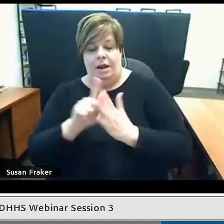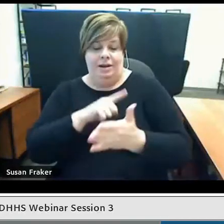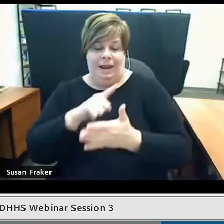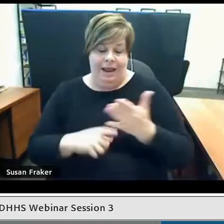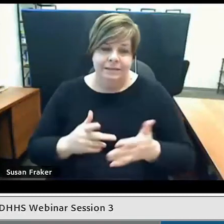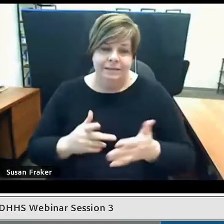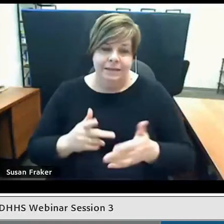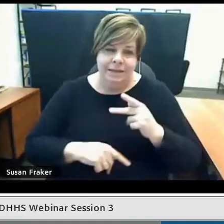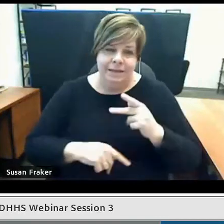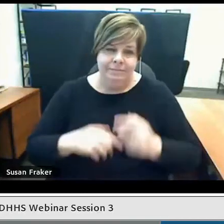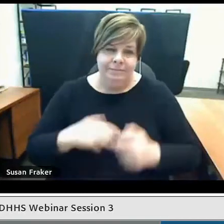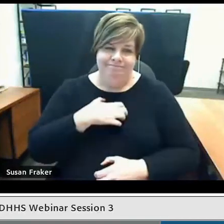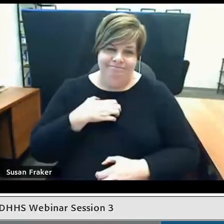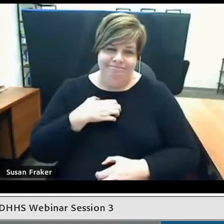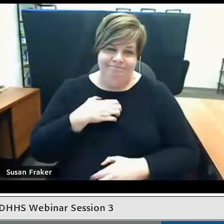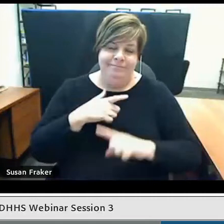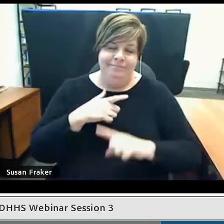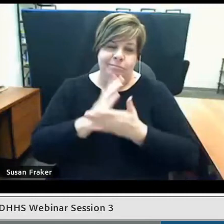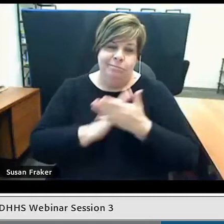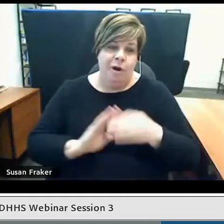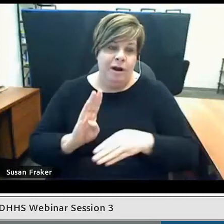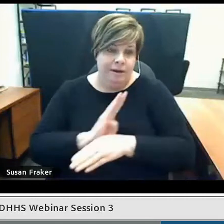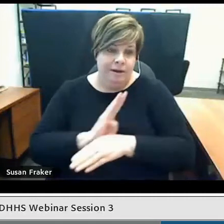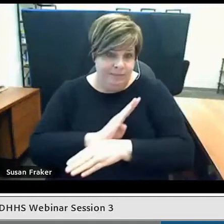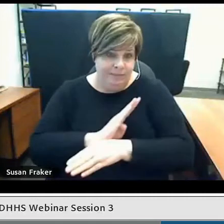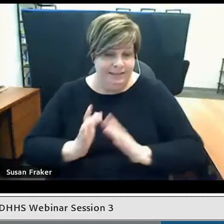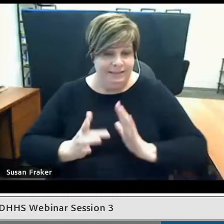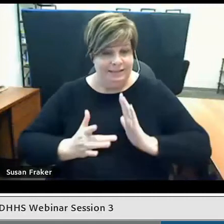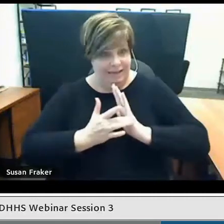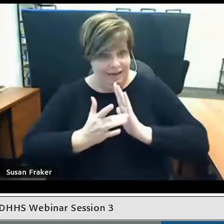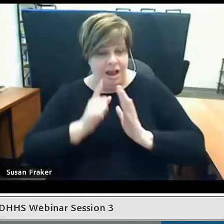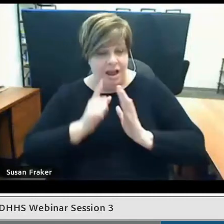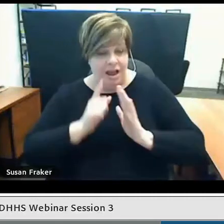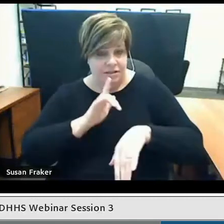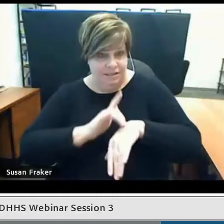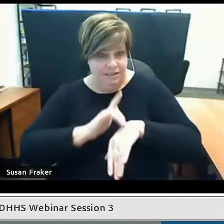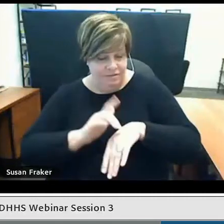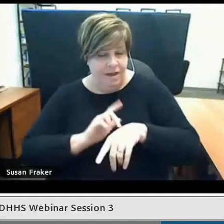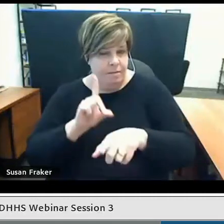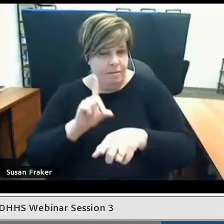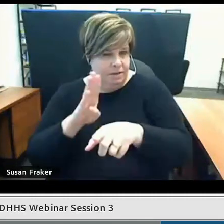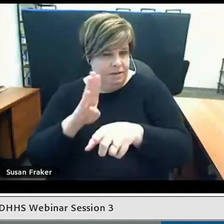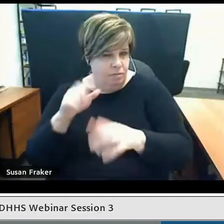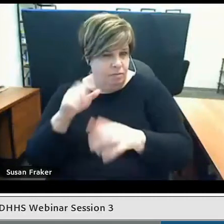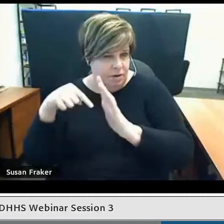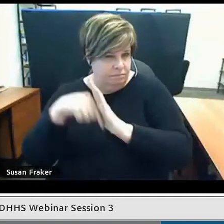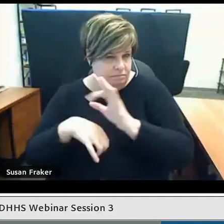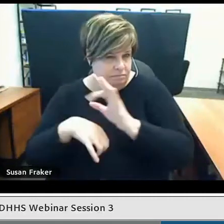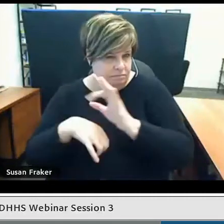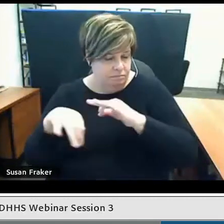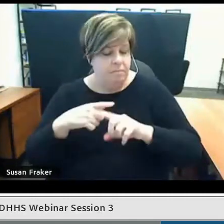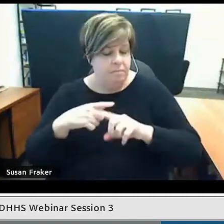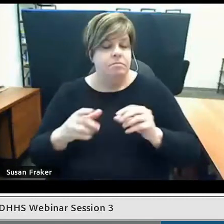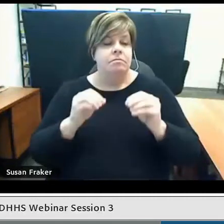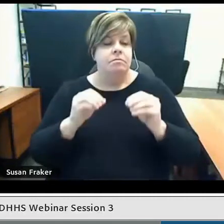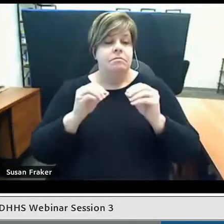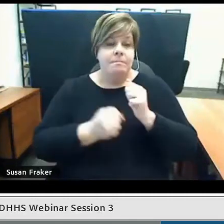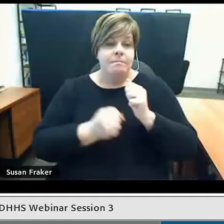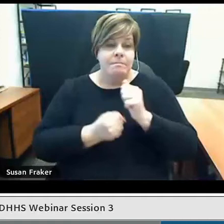business. Technology is available, and Deb's going to go into that in a few minutes, but most people will prefer an